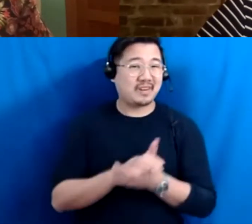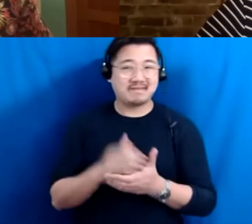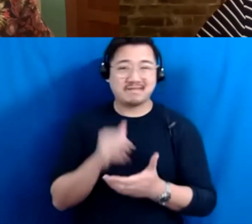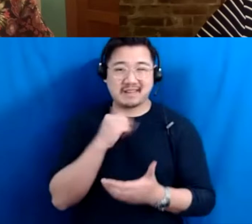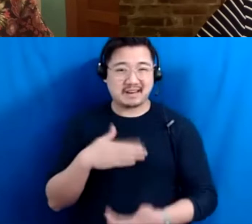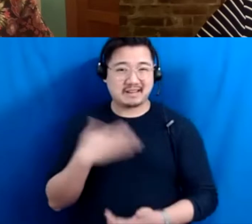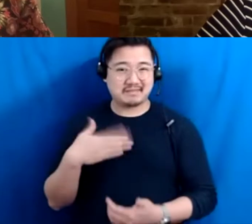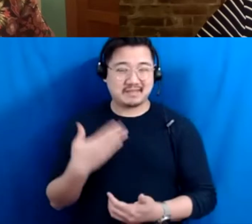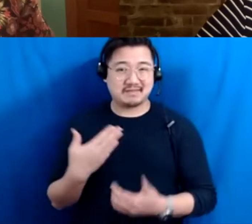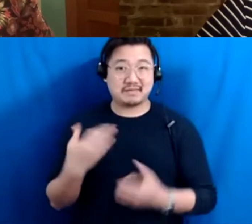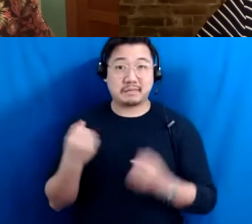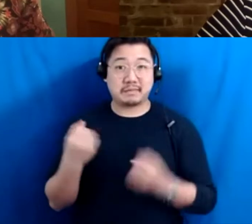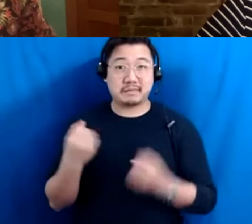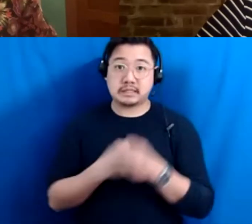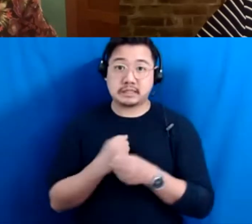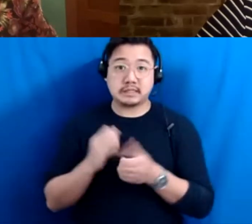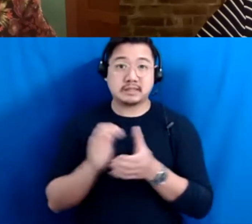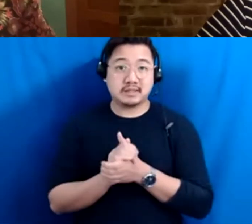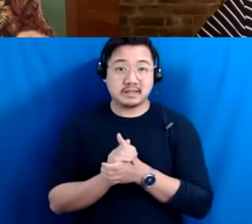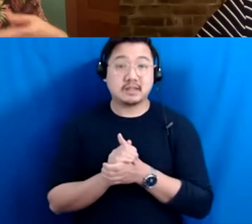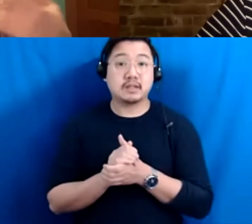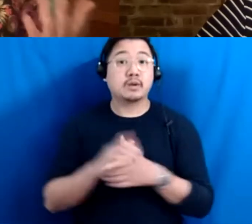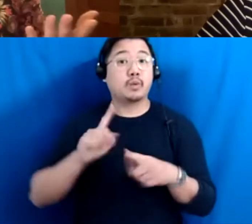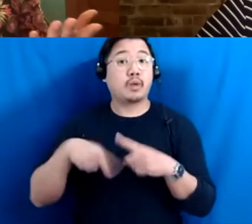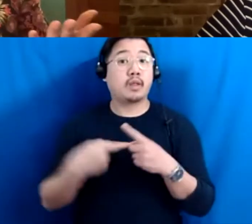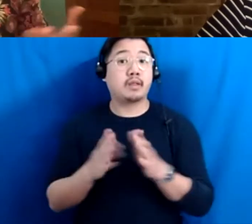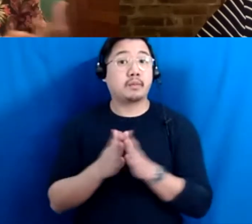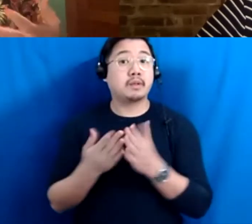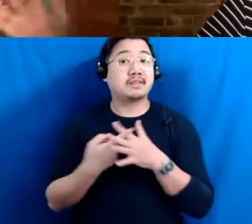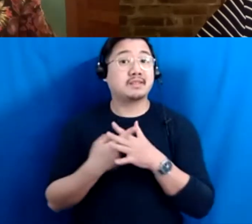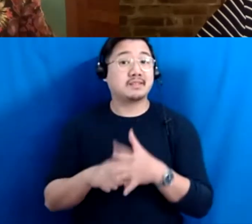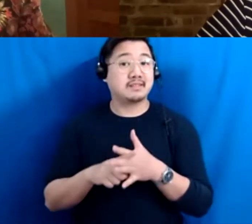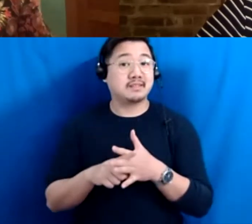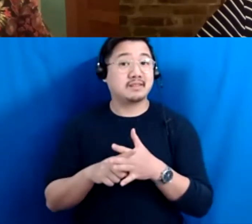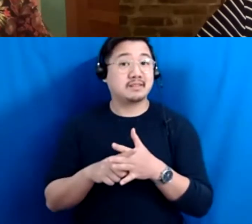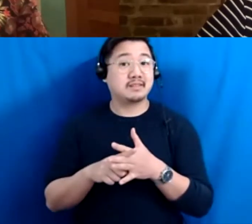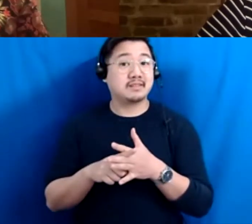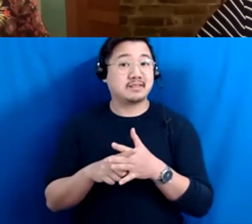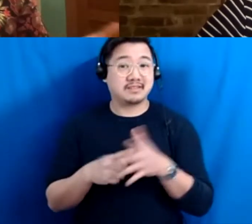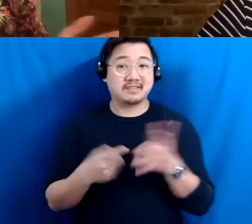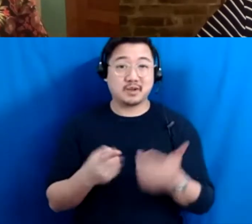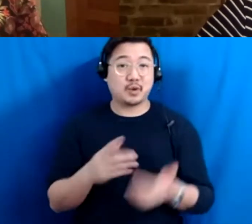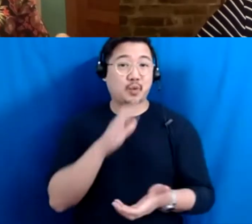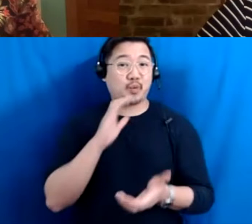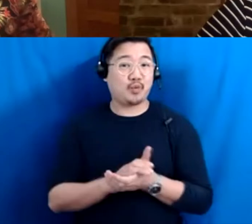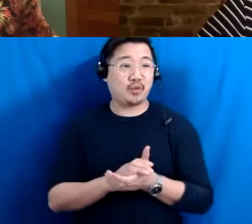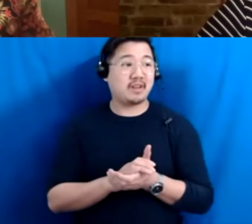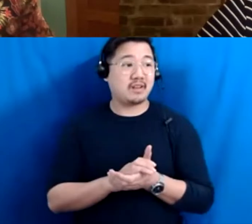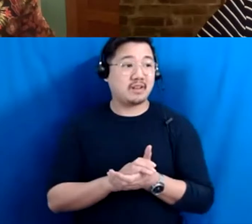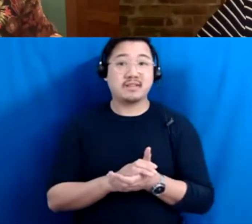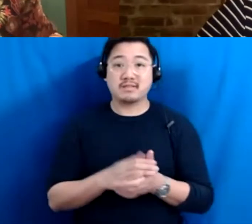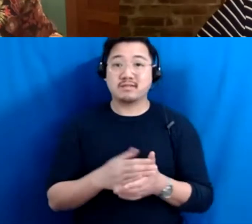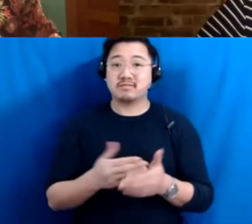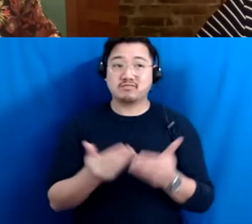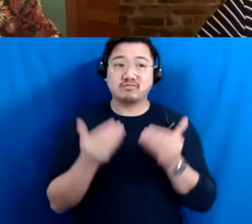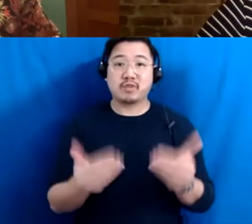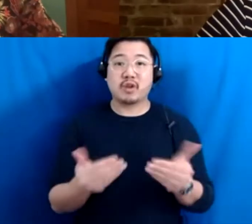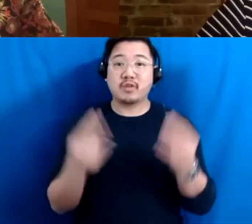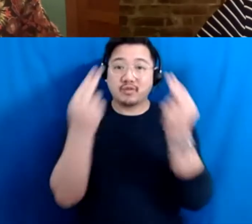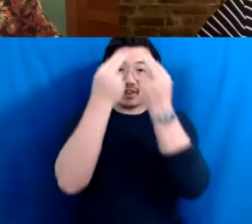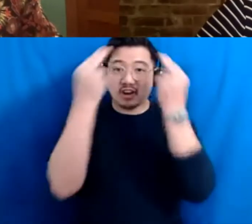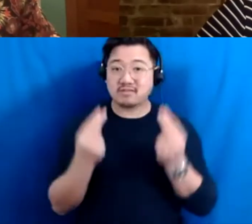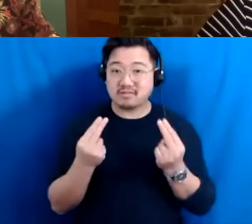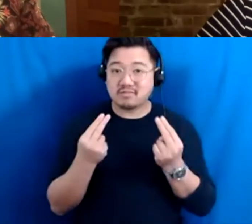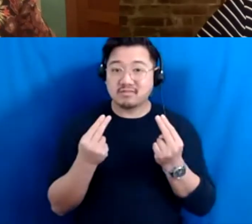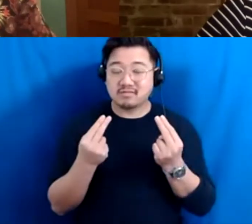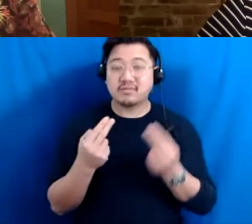as the book opens, to join the equivalent of a nunnery in this little town run by a